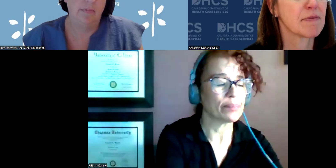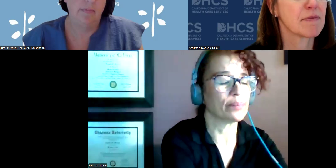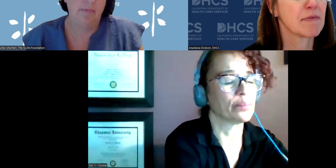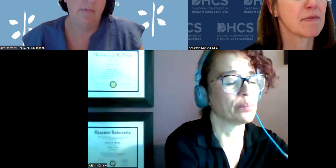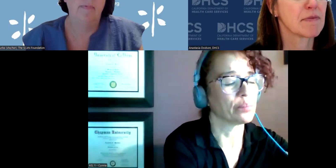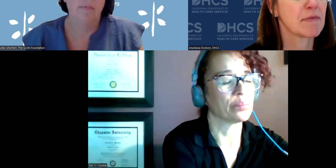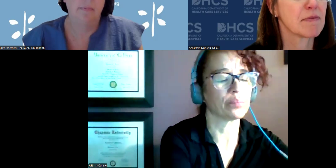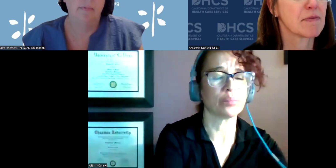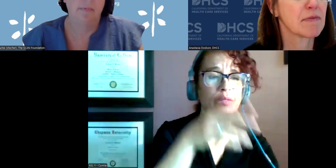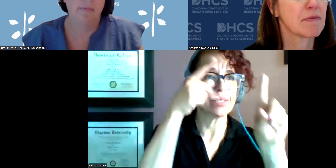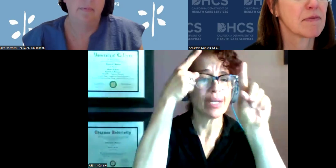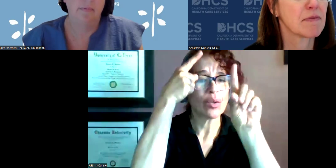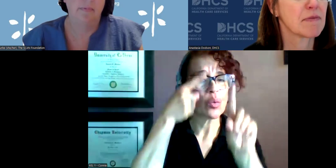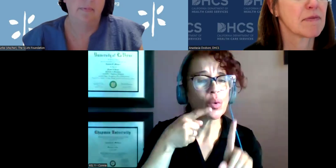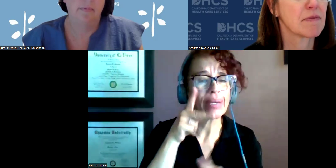key